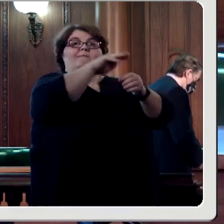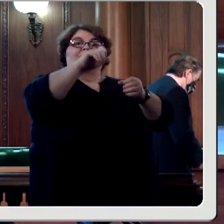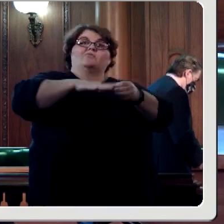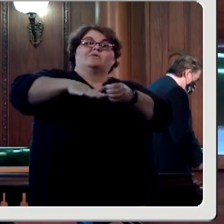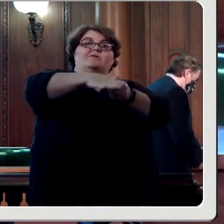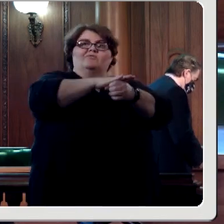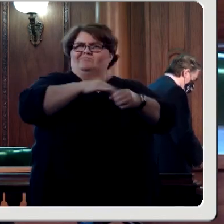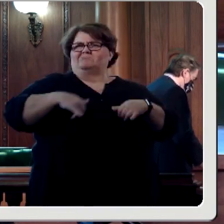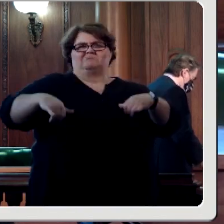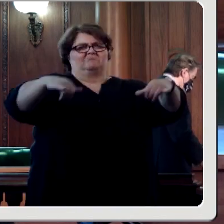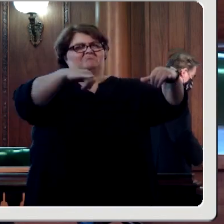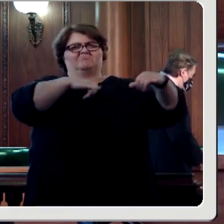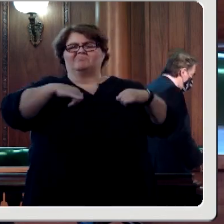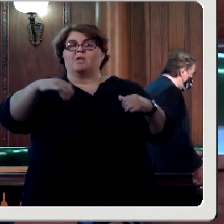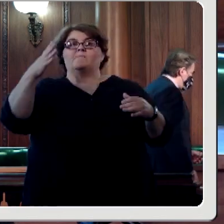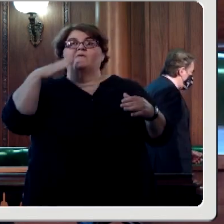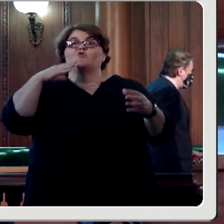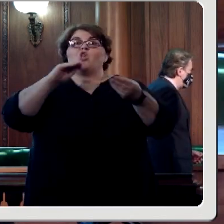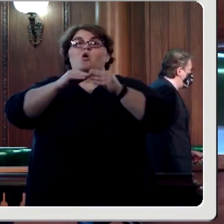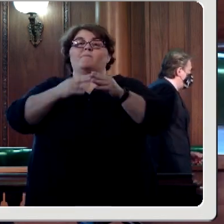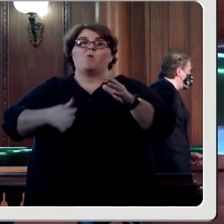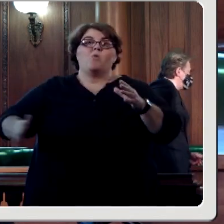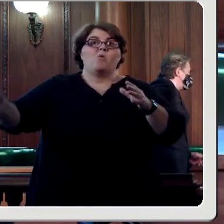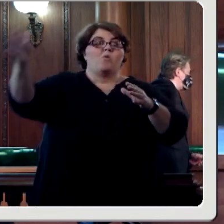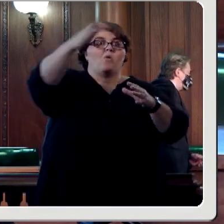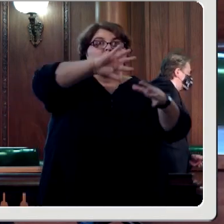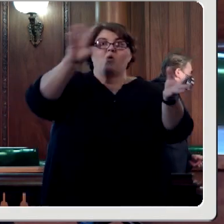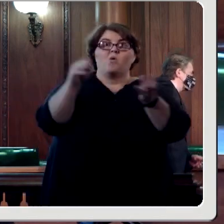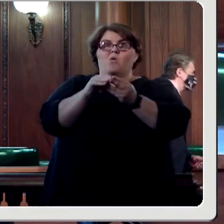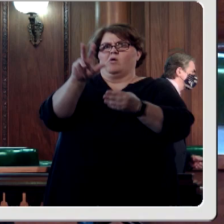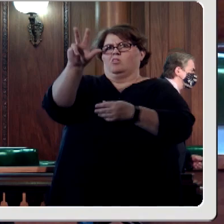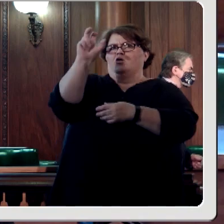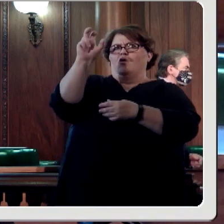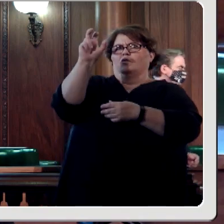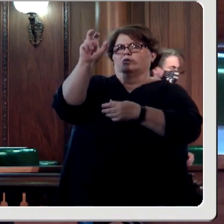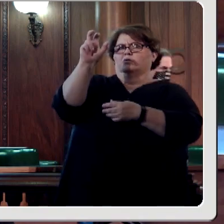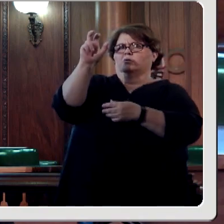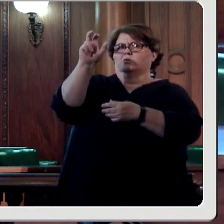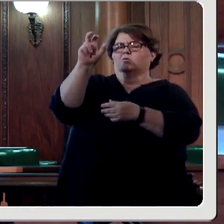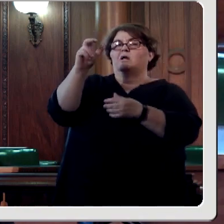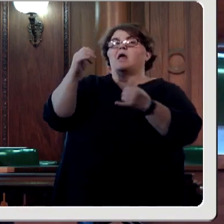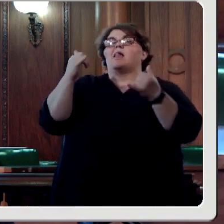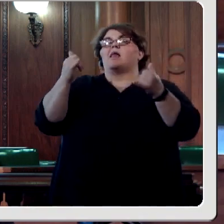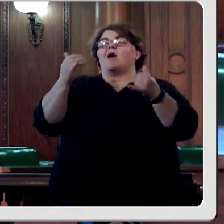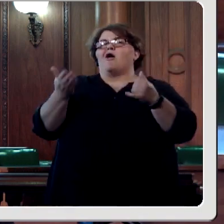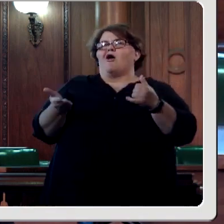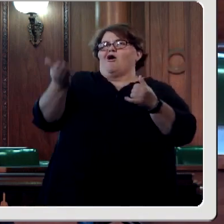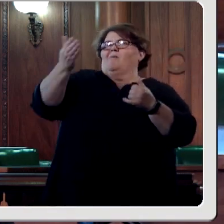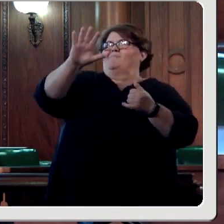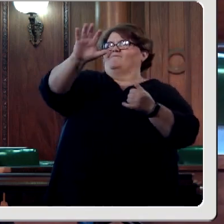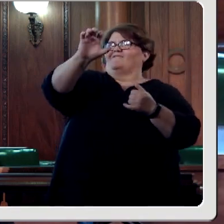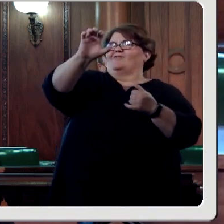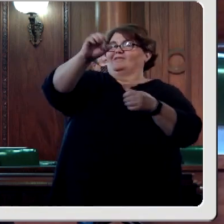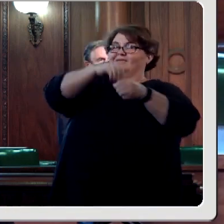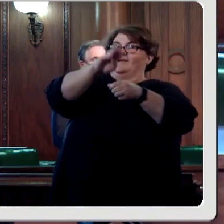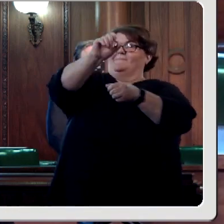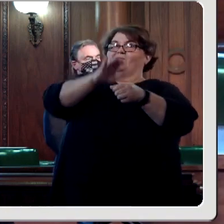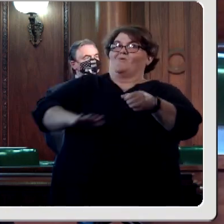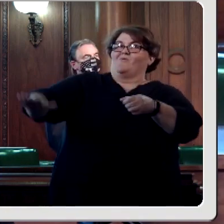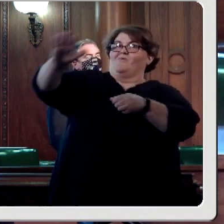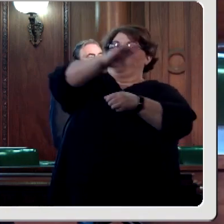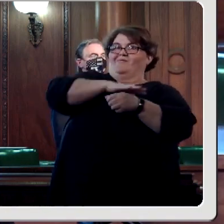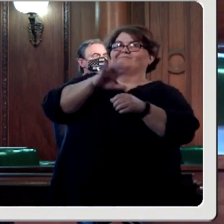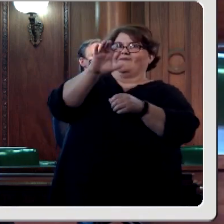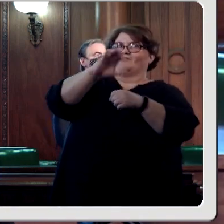month ago to now over 500 on average. We've also seen the test positivity rate change